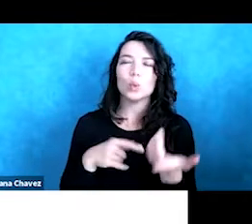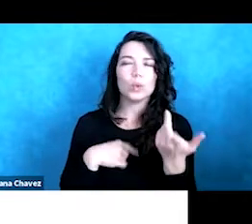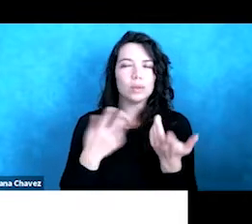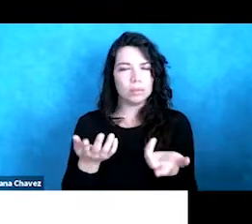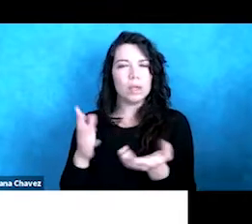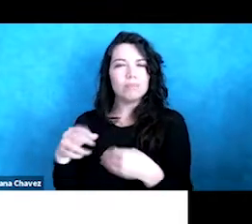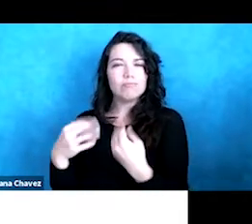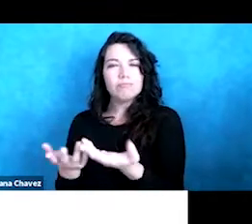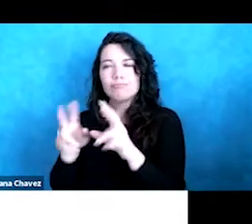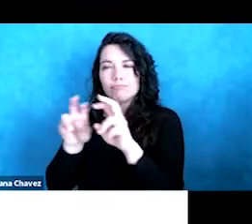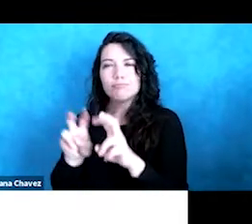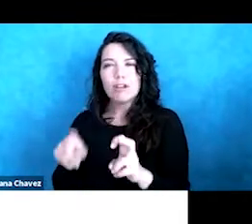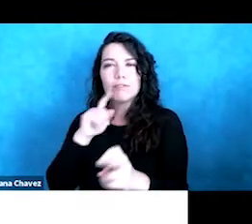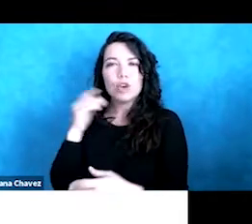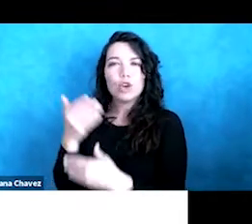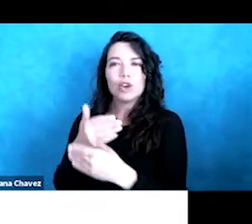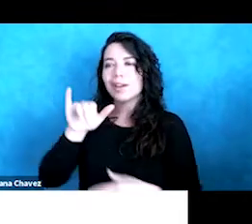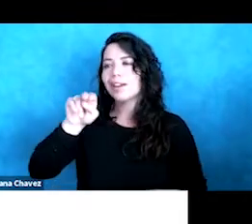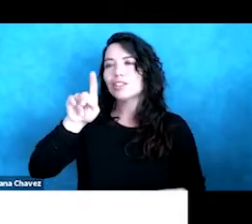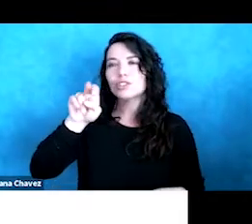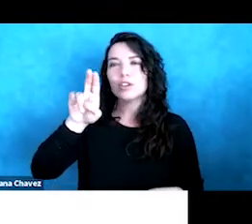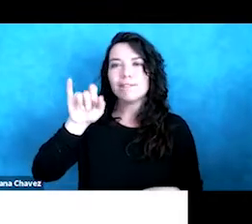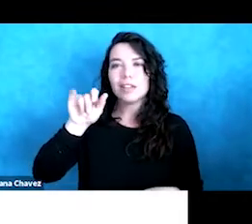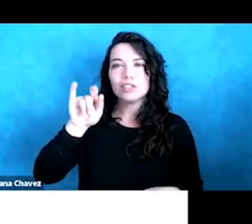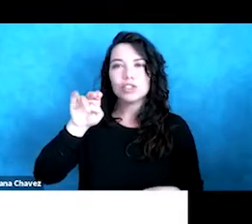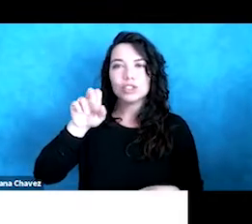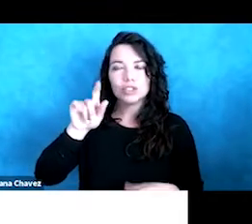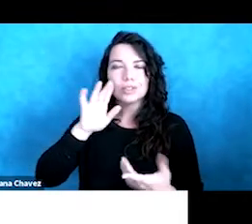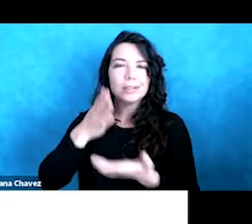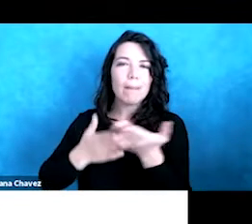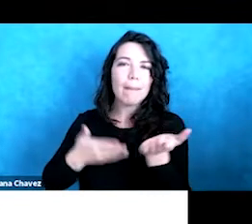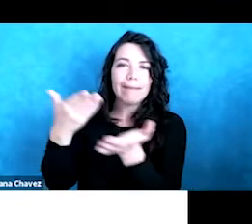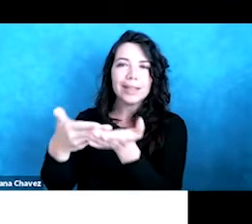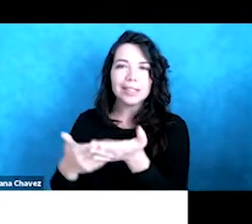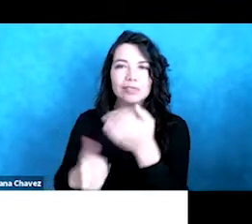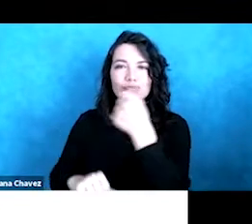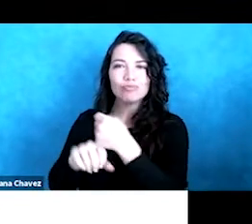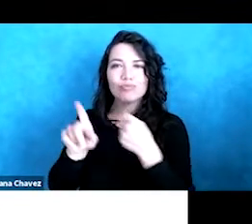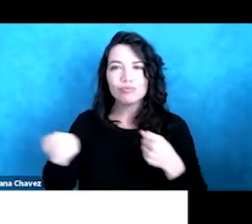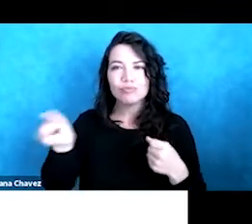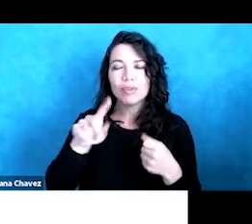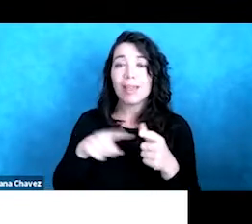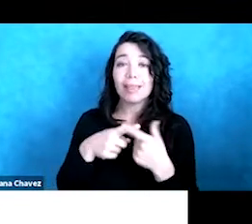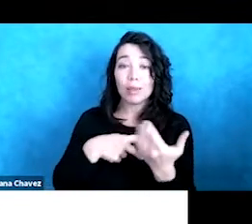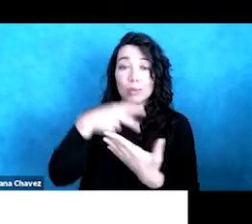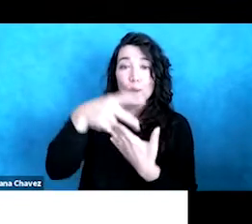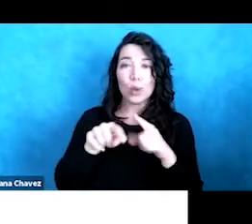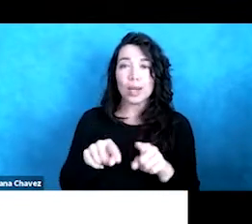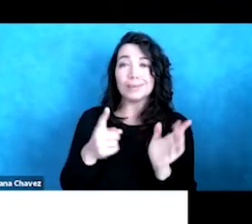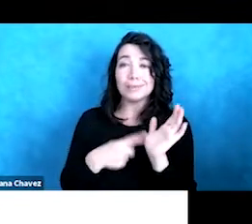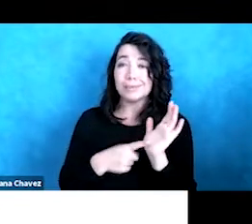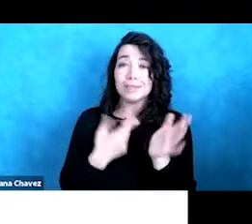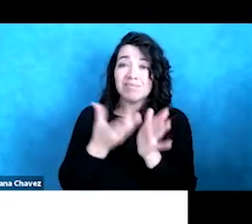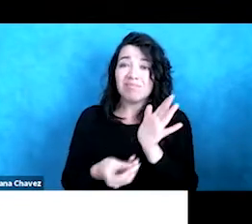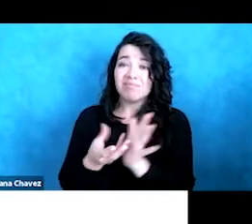and then provides a brief discussion over some of the gaps in programming and evidence, something that we can all work on looking at within our programs,